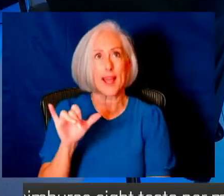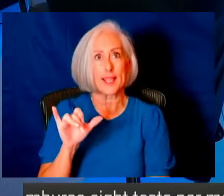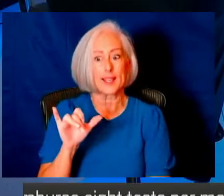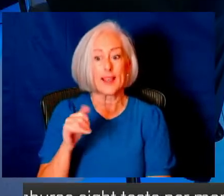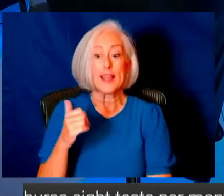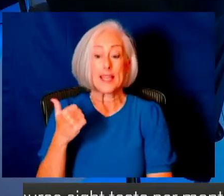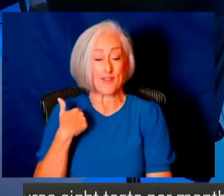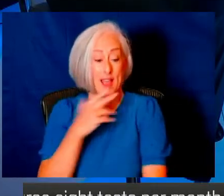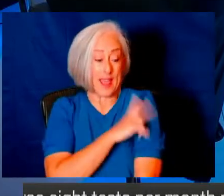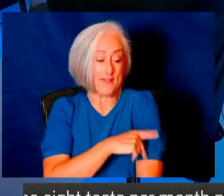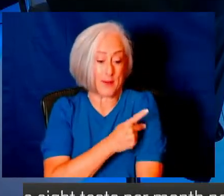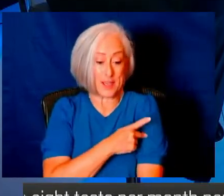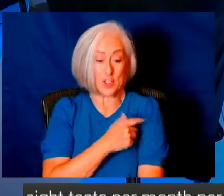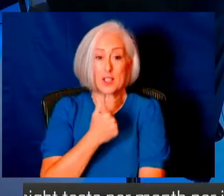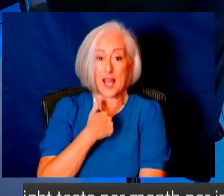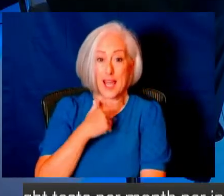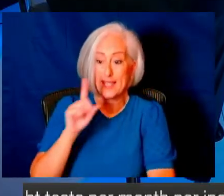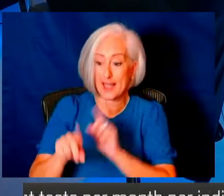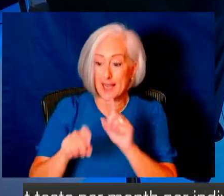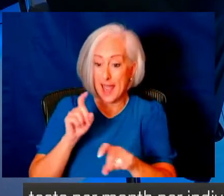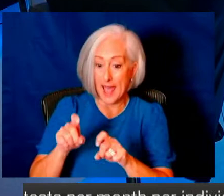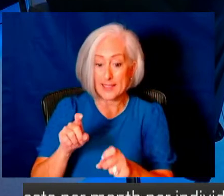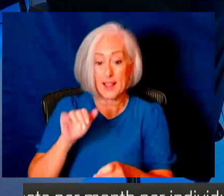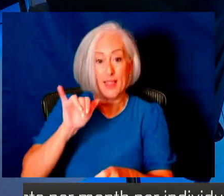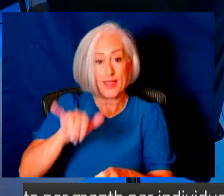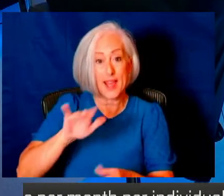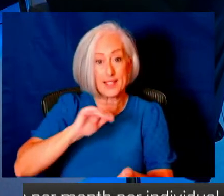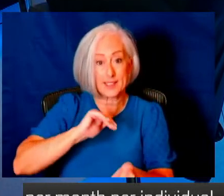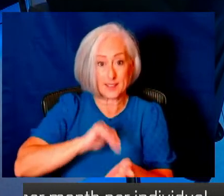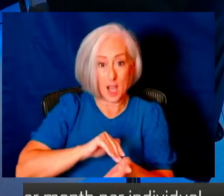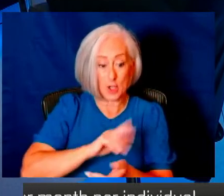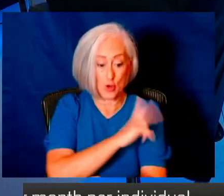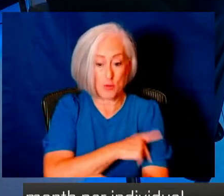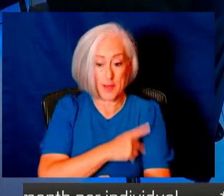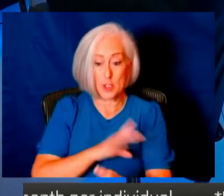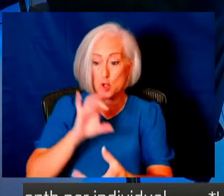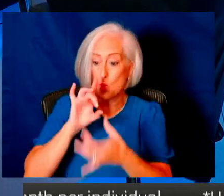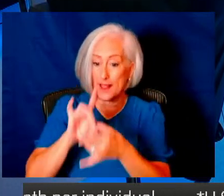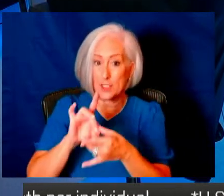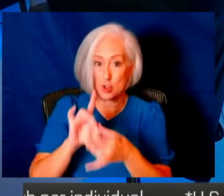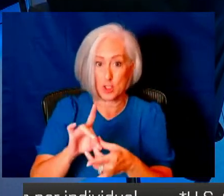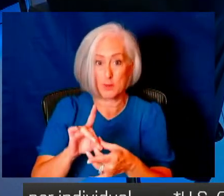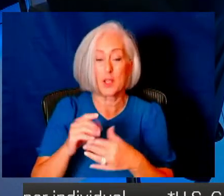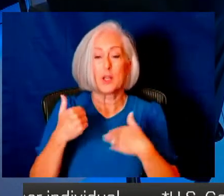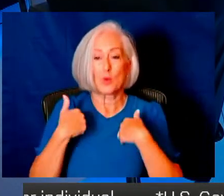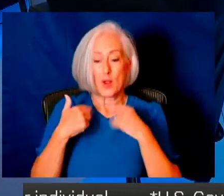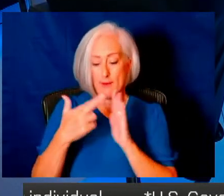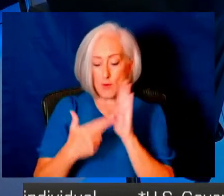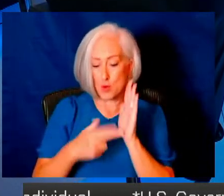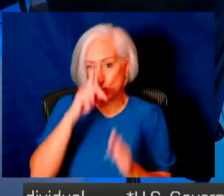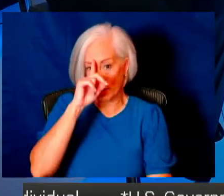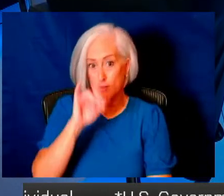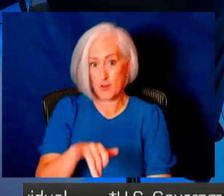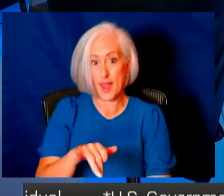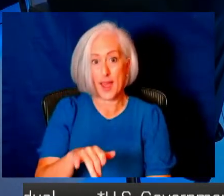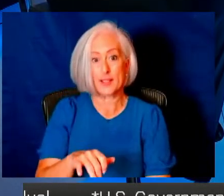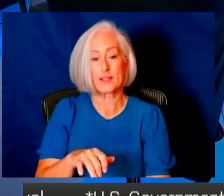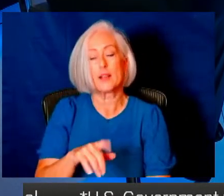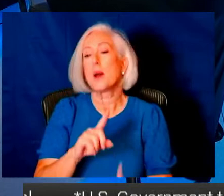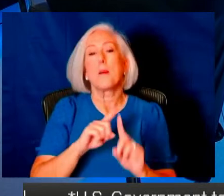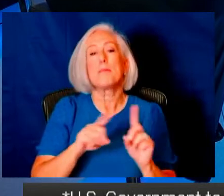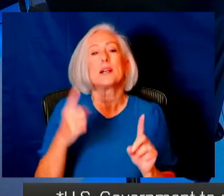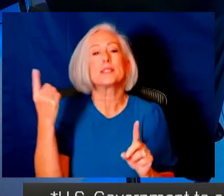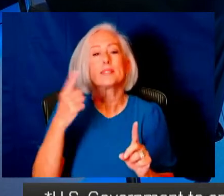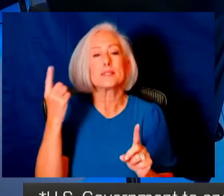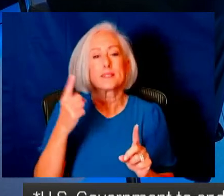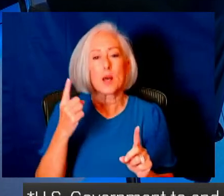but that's a doctor-patient relationship, and there's groundwork for that. But when you're talking to somebody who's been incarcerated or other aspects of their life,